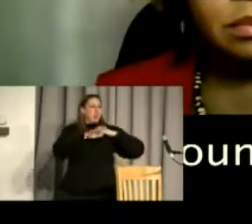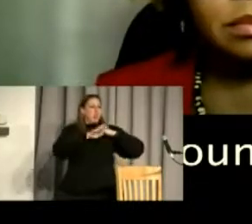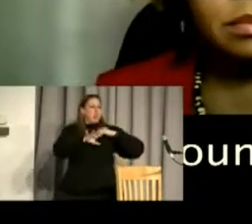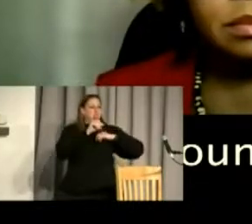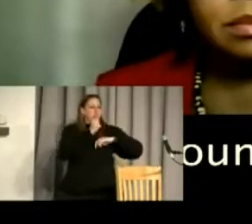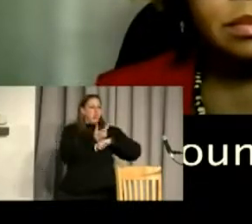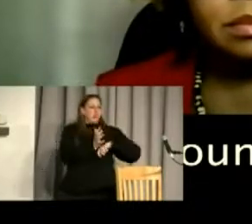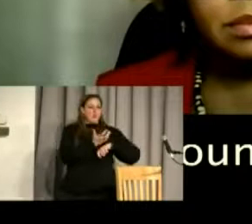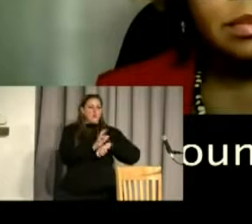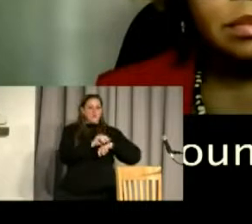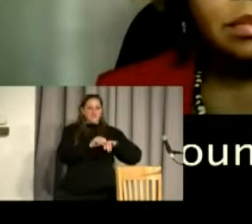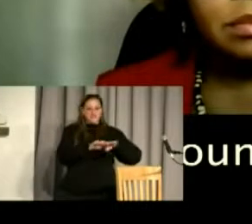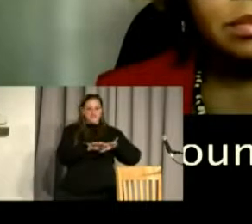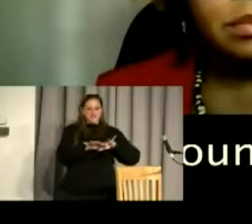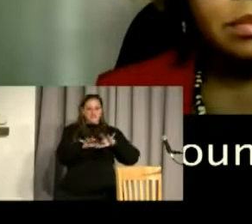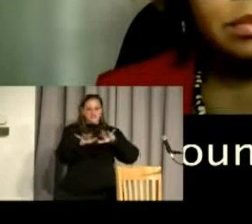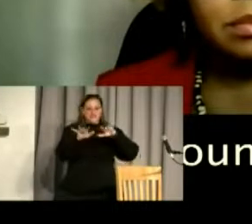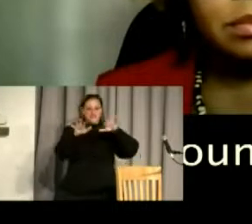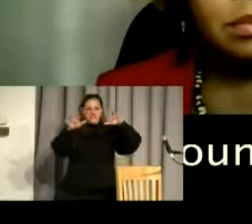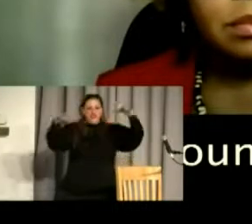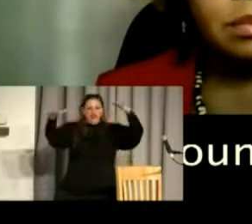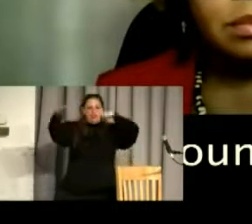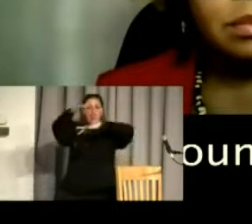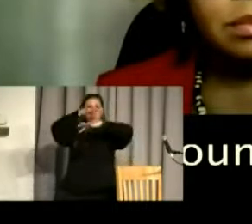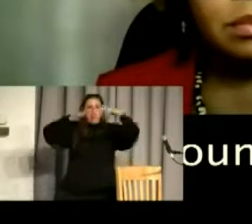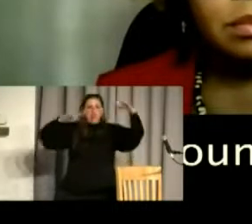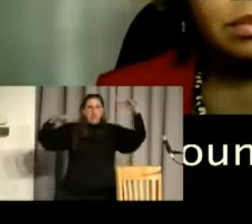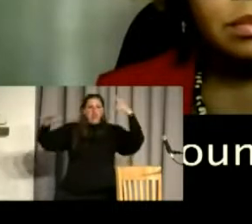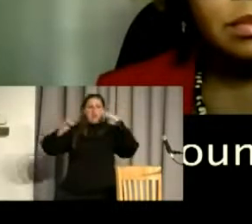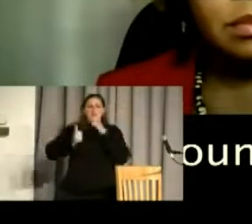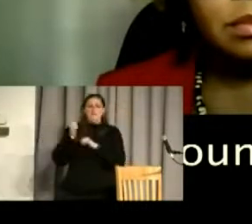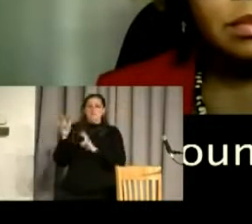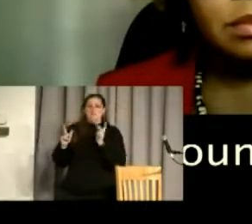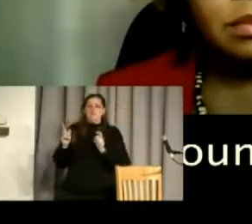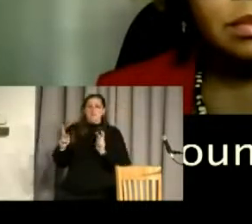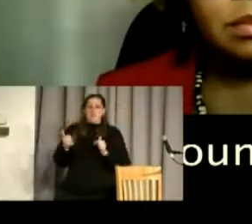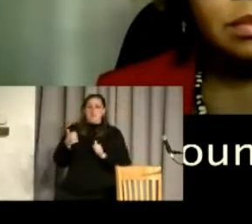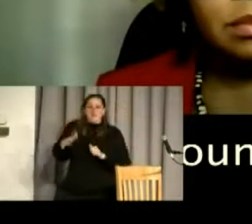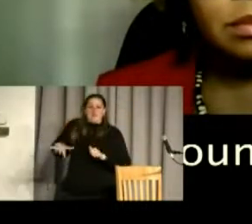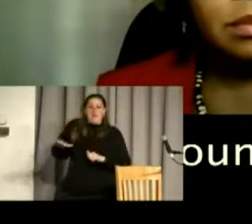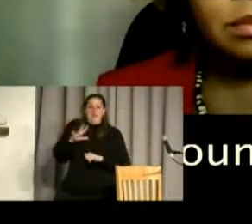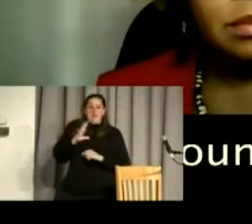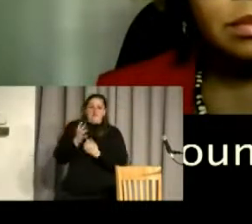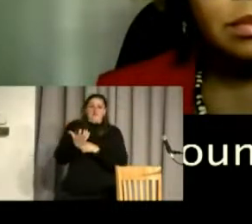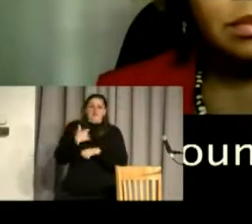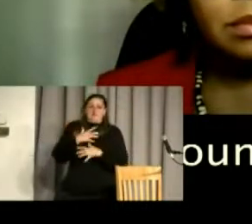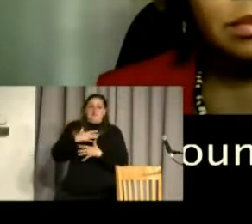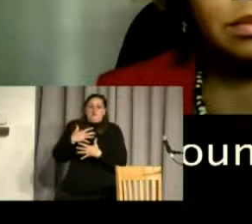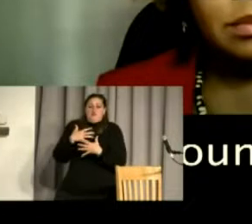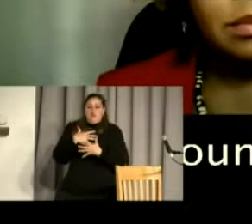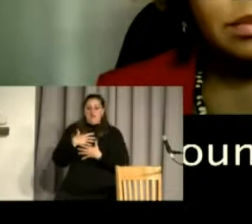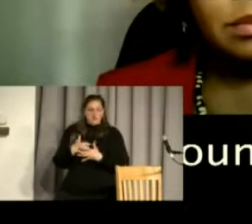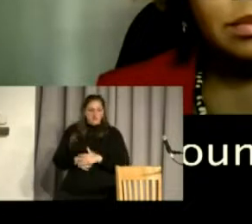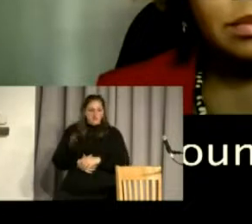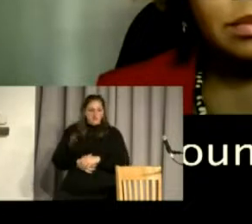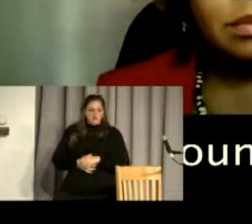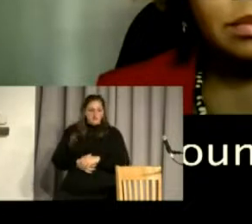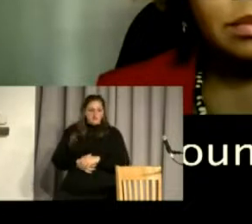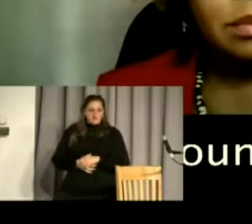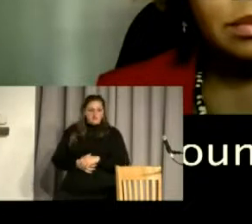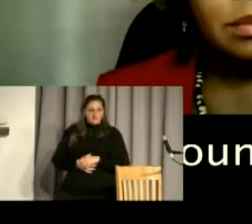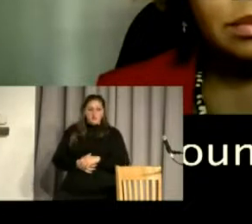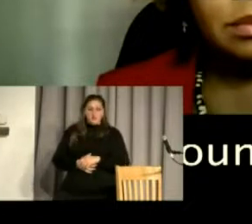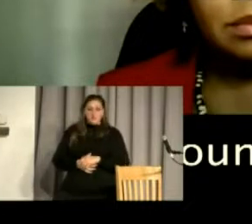that saturate the air and that majority Black residents of this region are forced to breathe. In order to